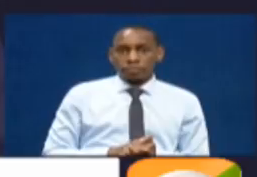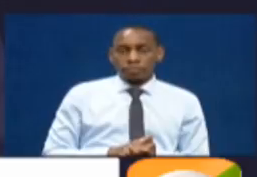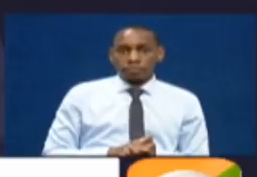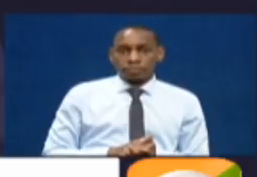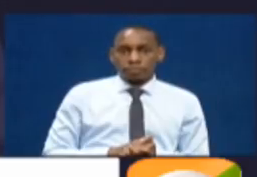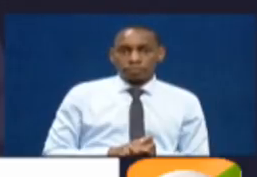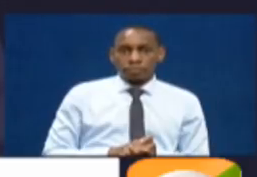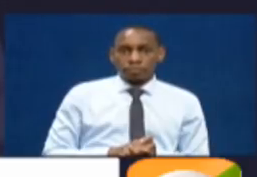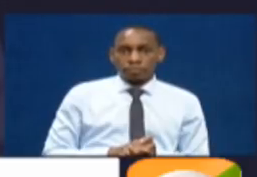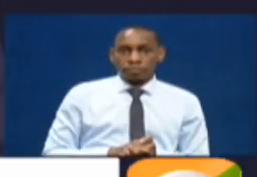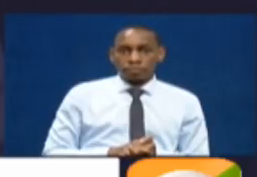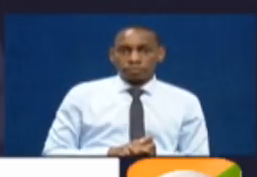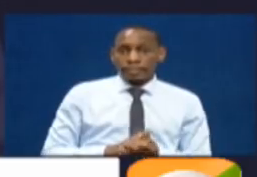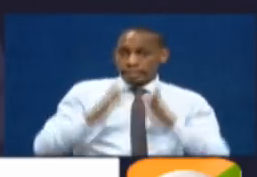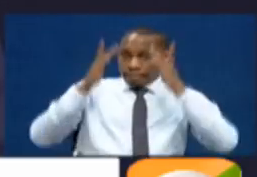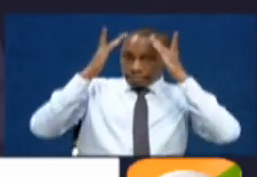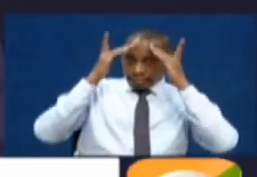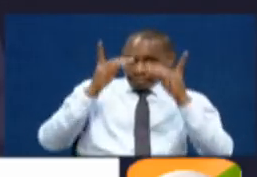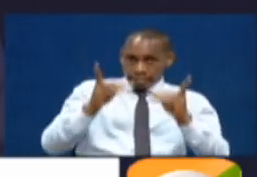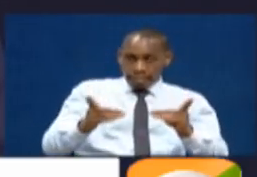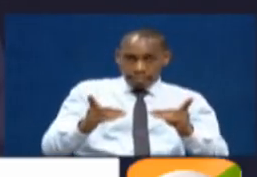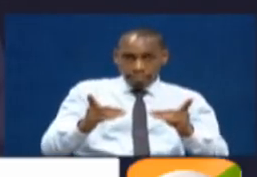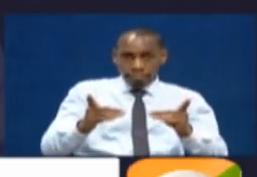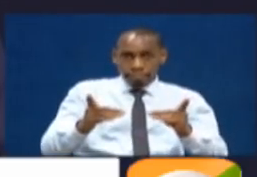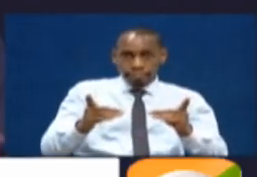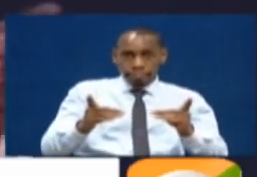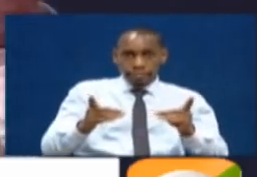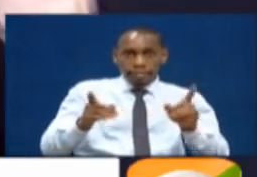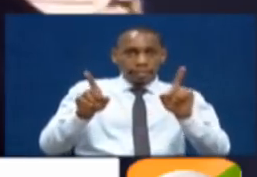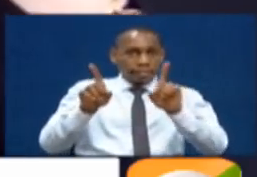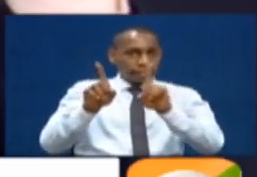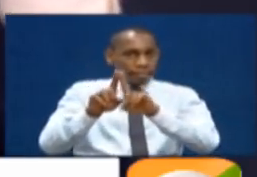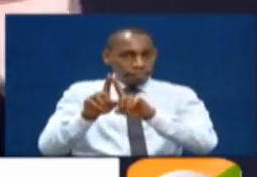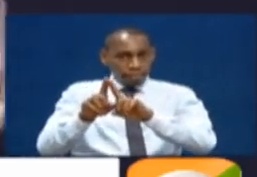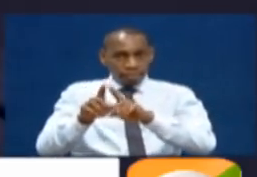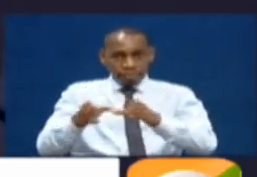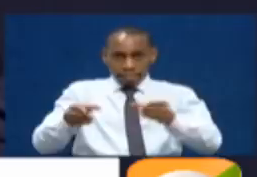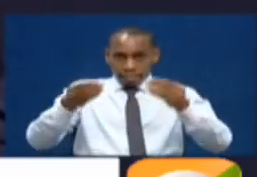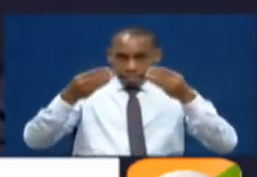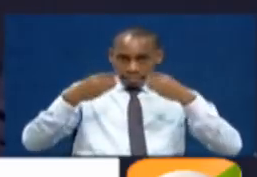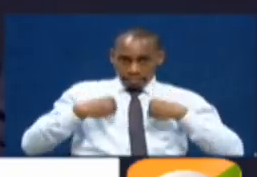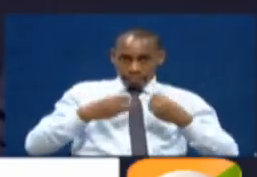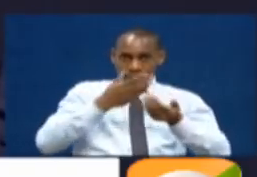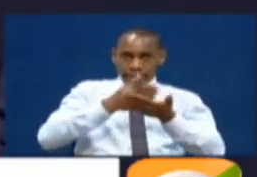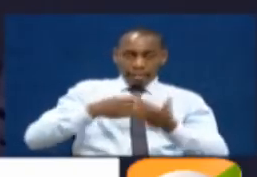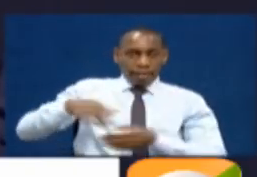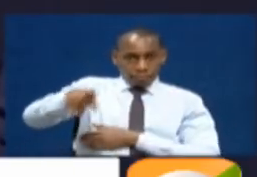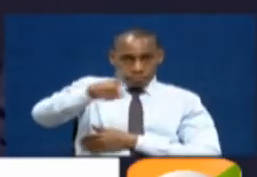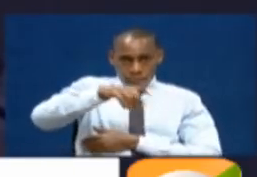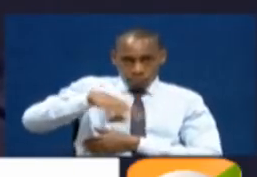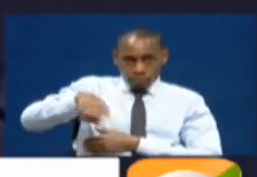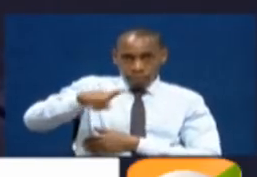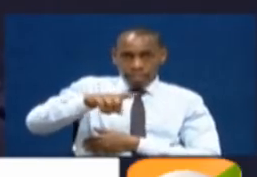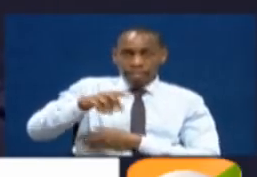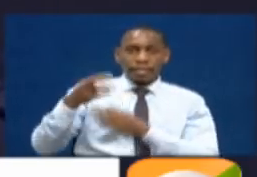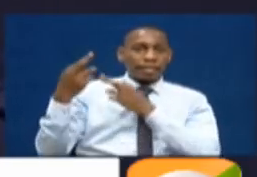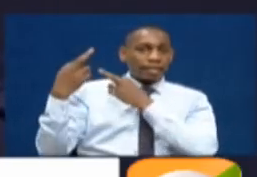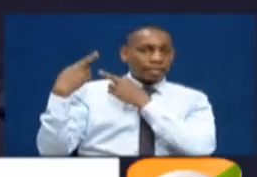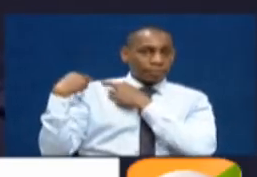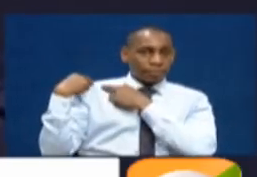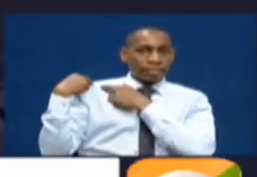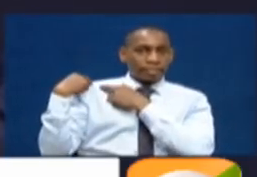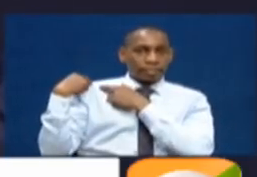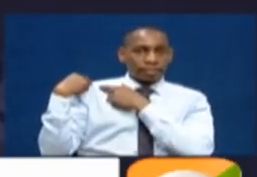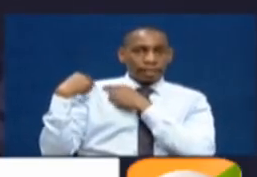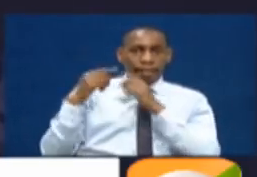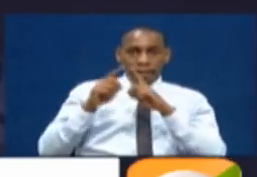makes those moves, gives some of us, if I may put it that way, the mandate.